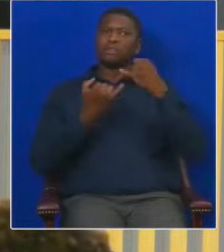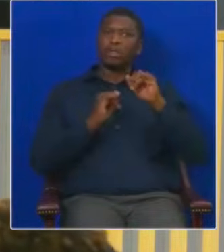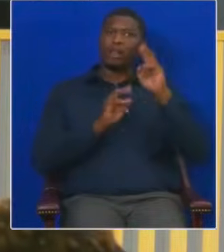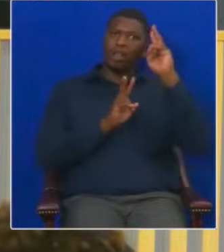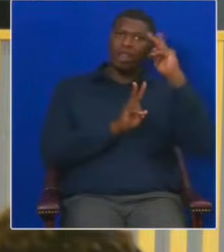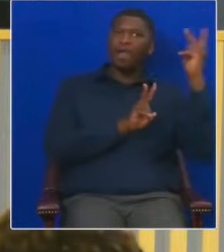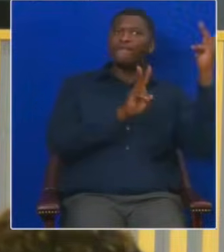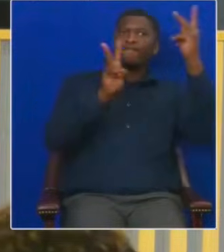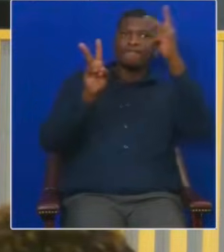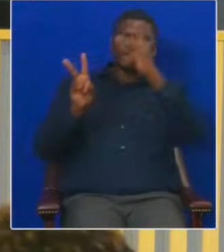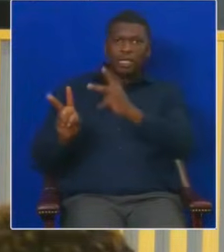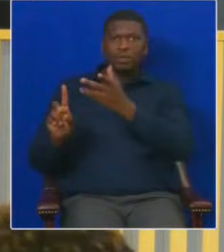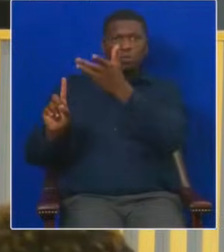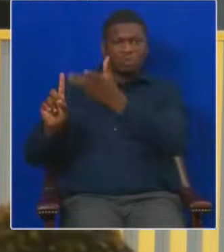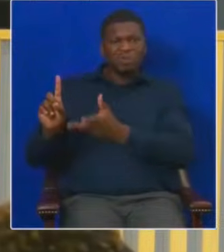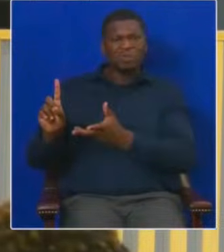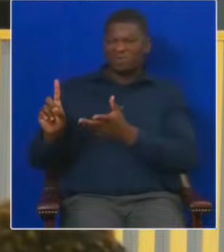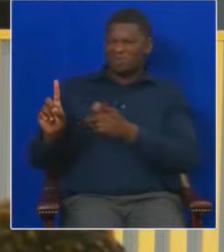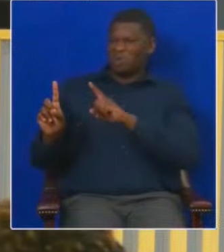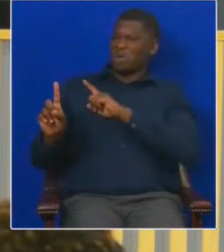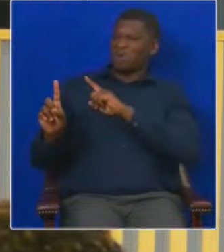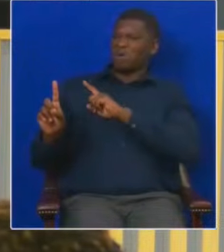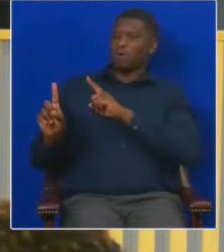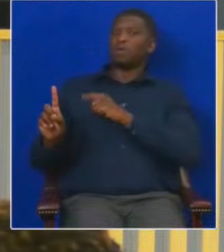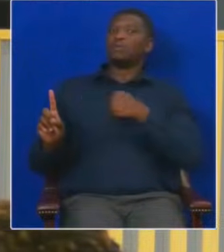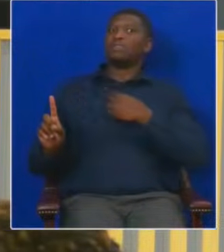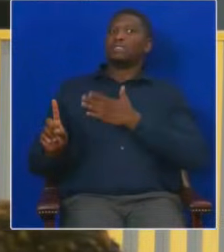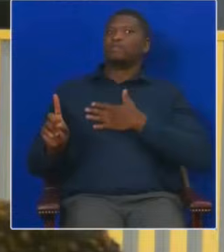such an accused person?